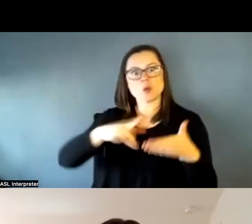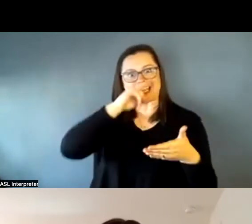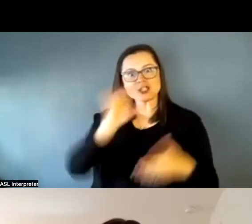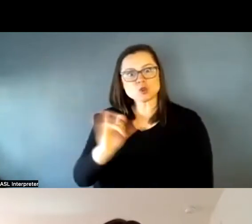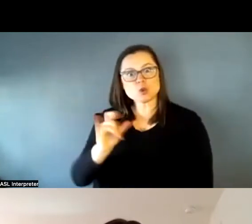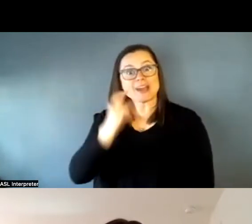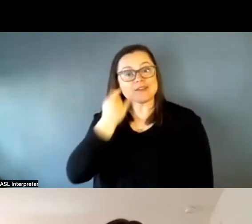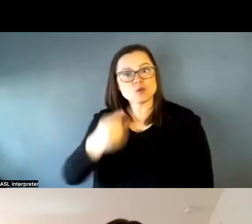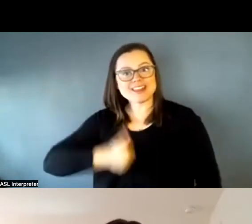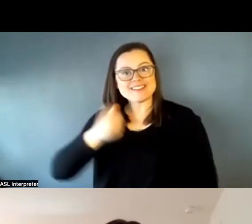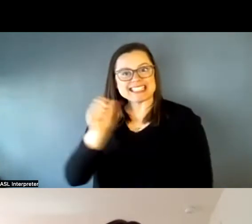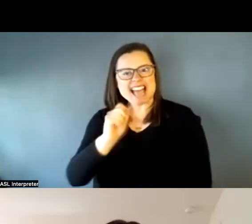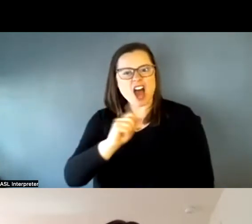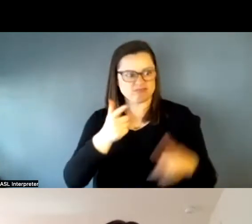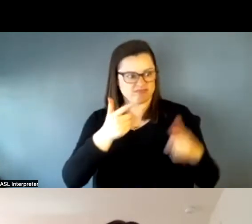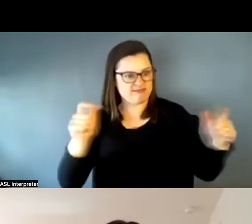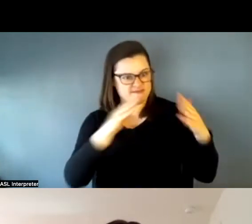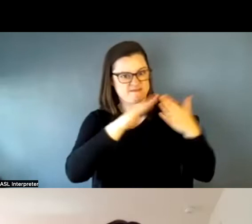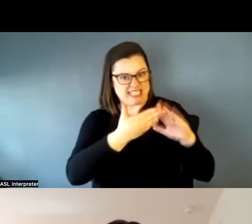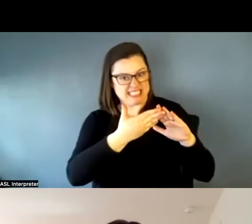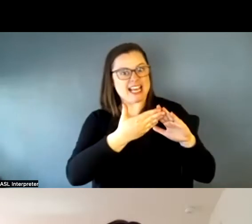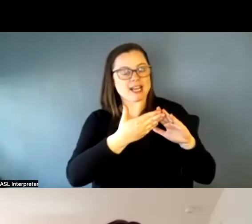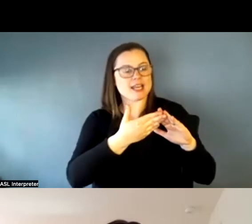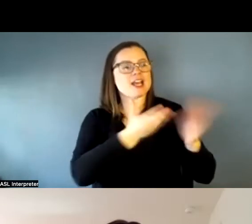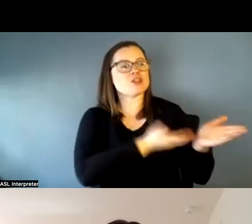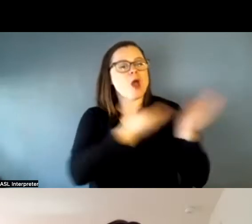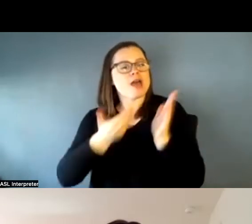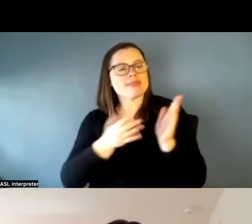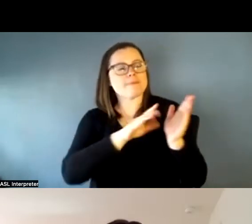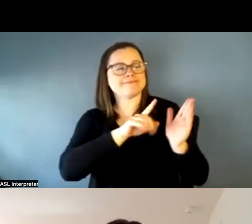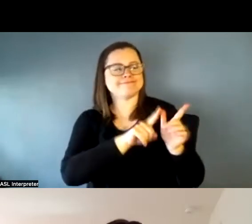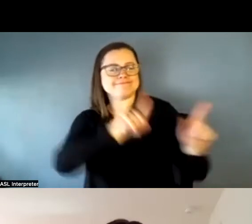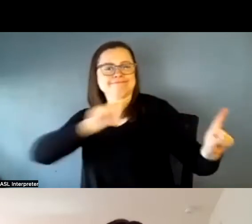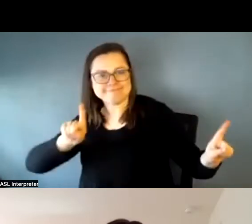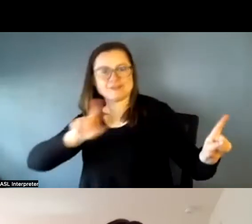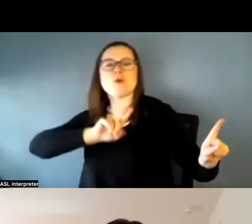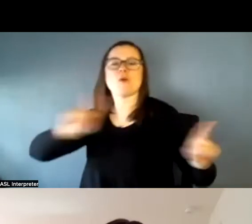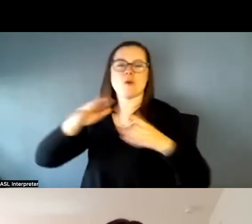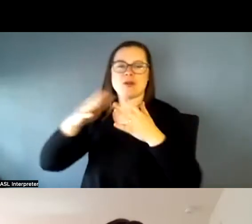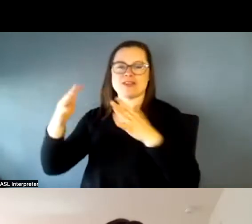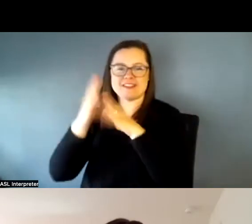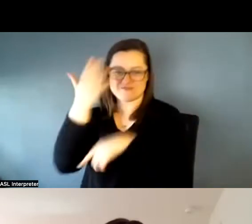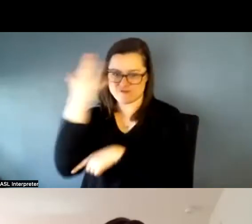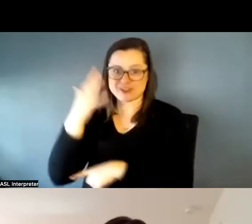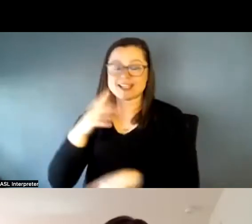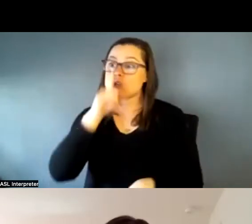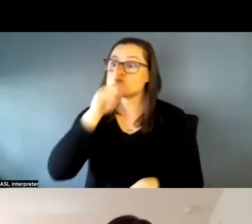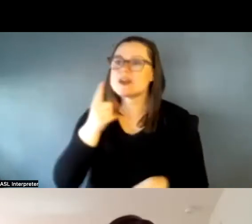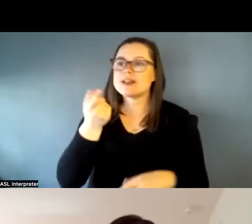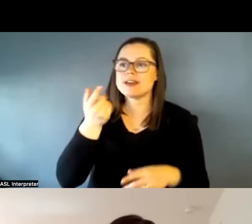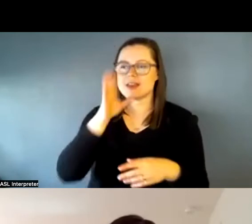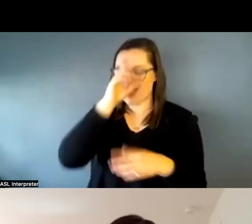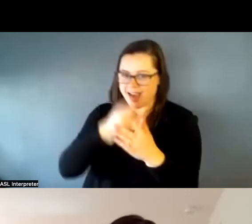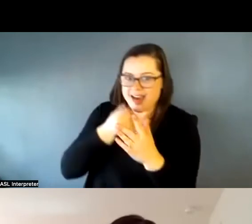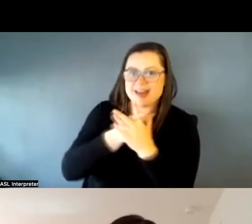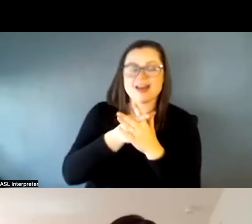big city. So yeah, and it is, you know, you're registering how important it is actually to be able to get away from the city for a while